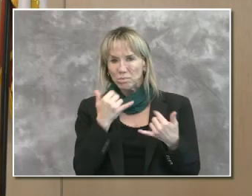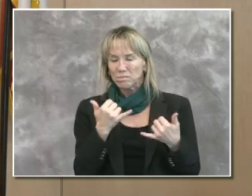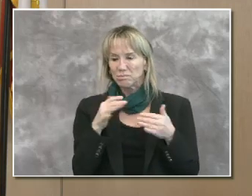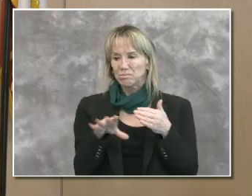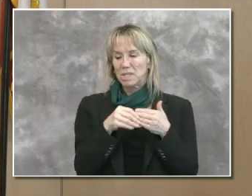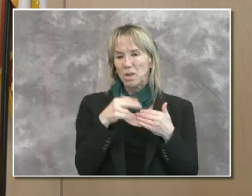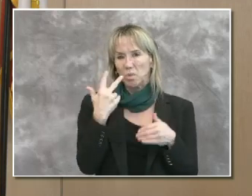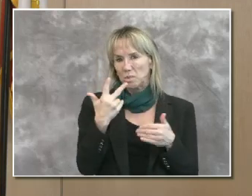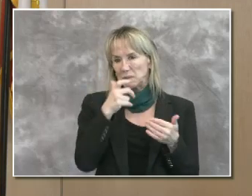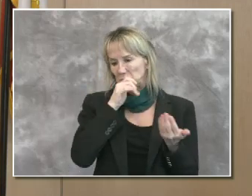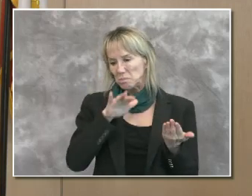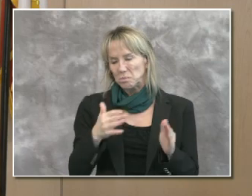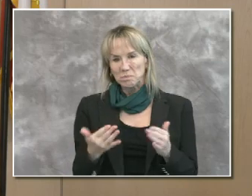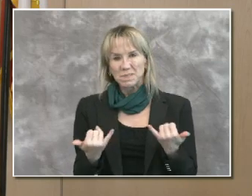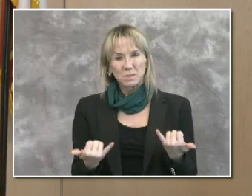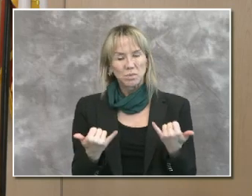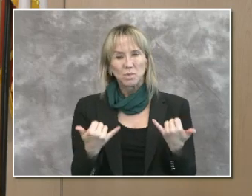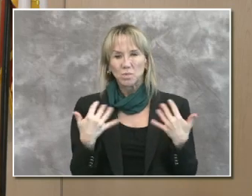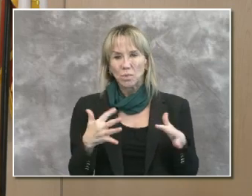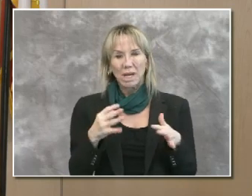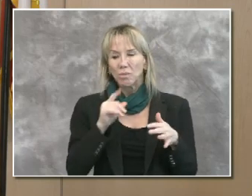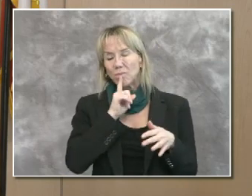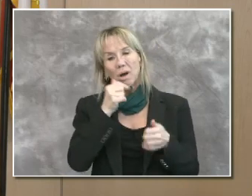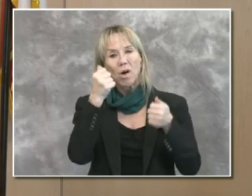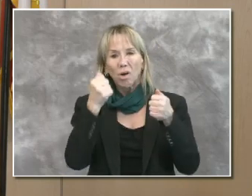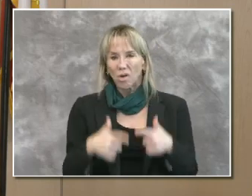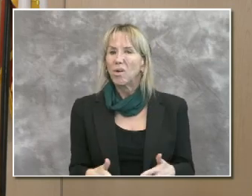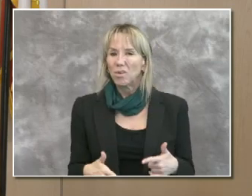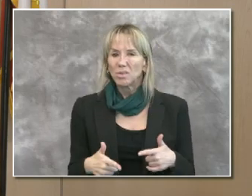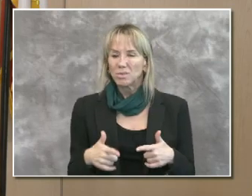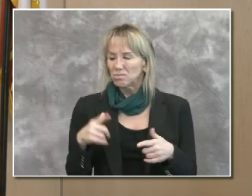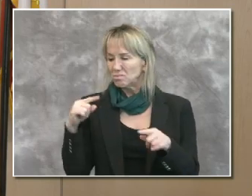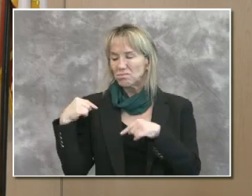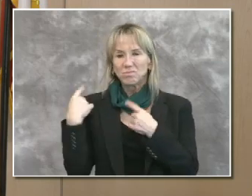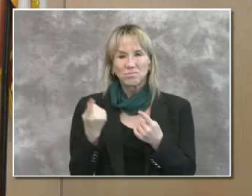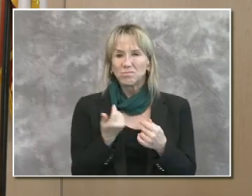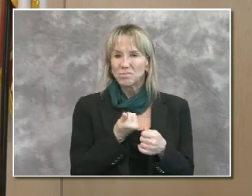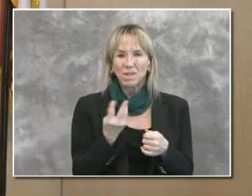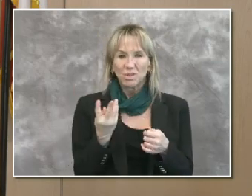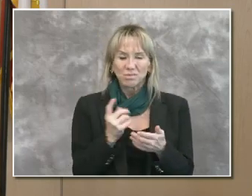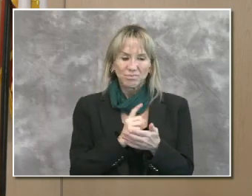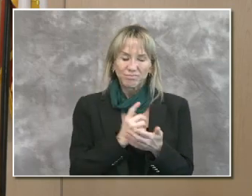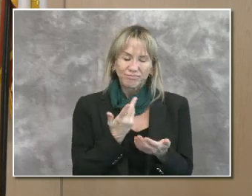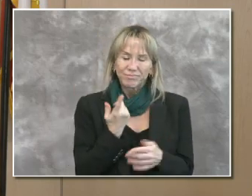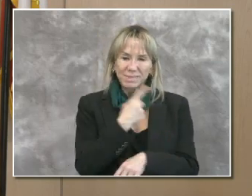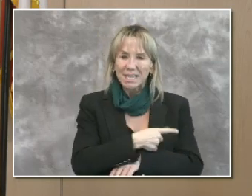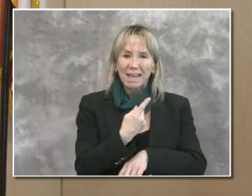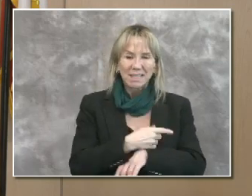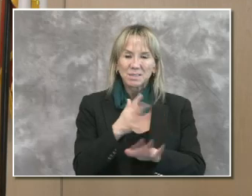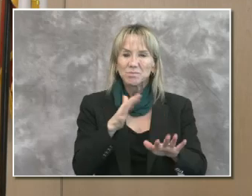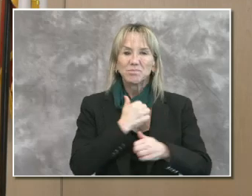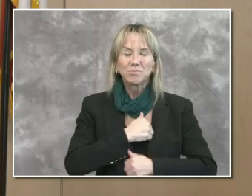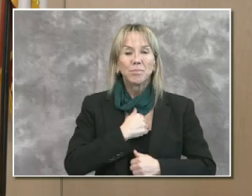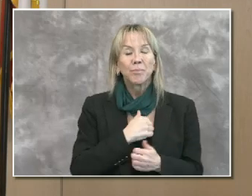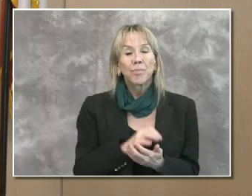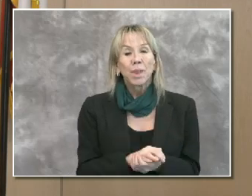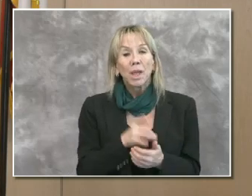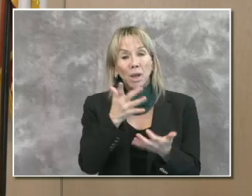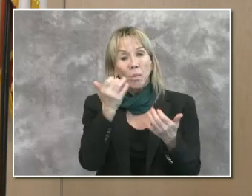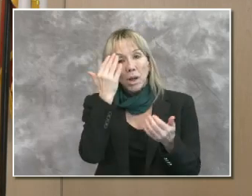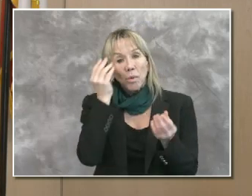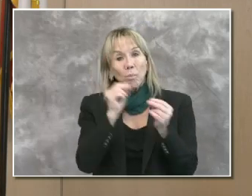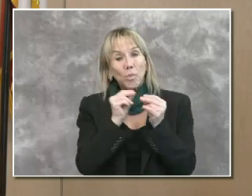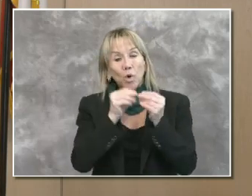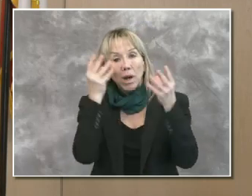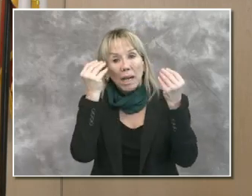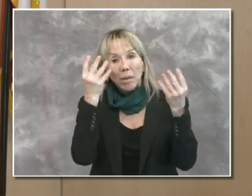being cases that have died over the past several days. All of our information is found on our